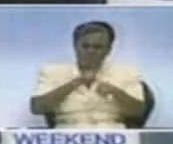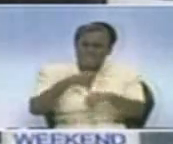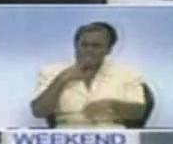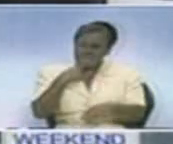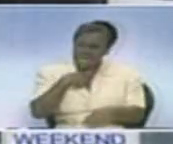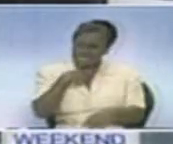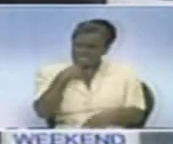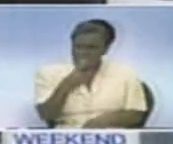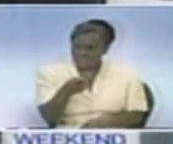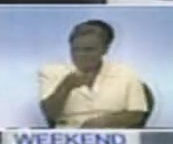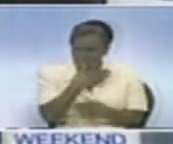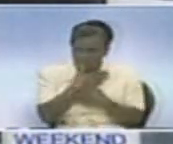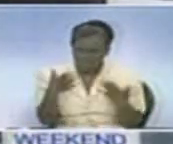about